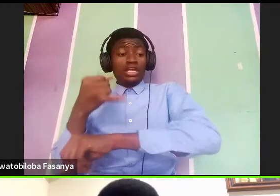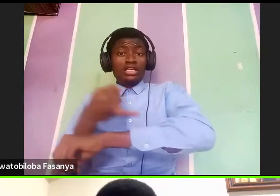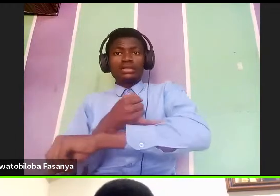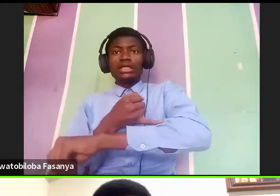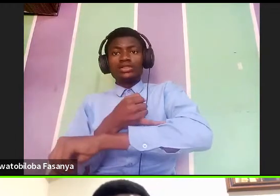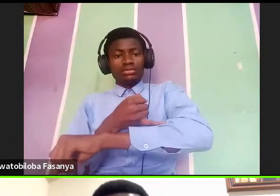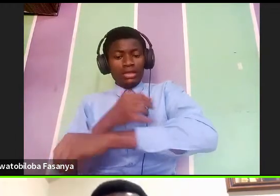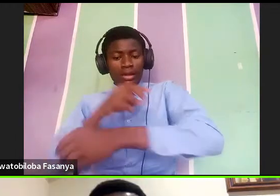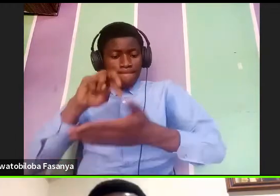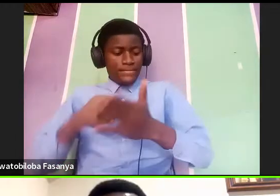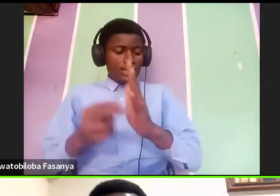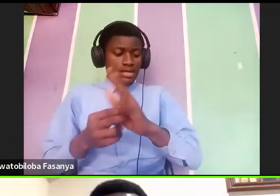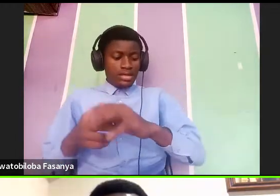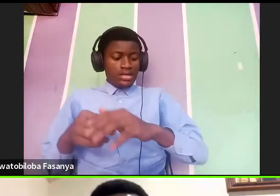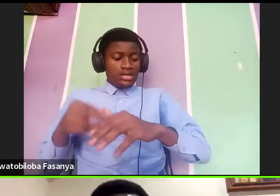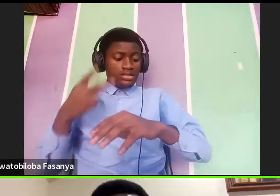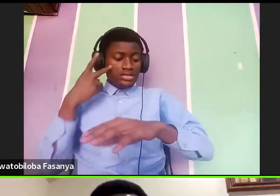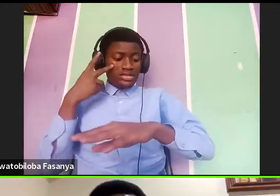muscle.